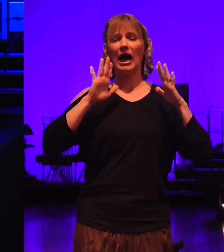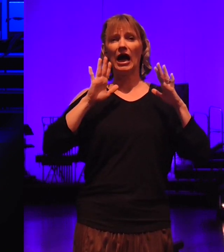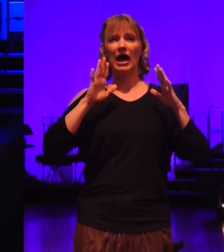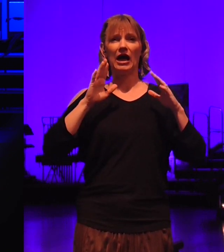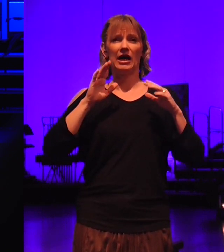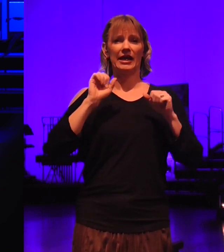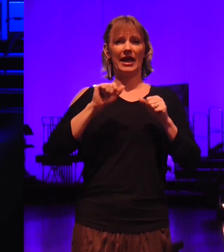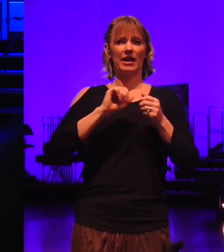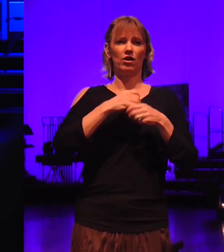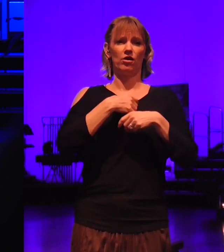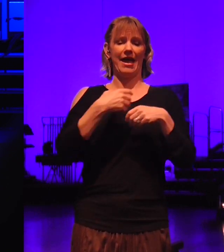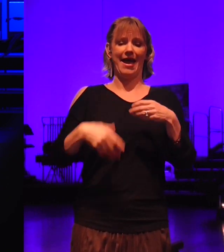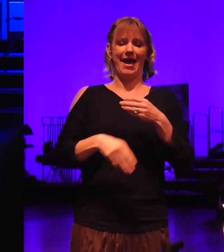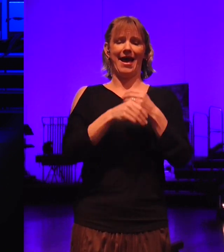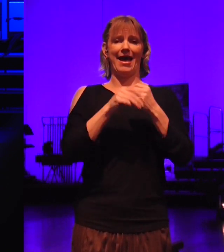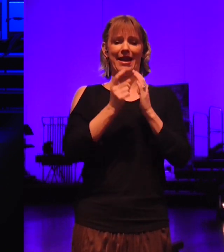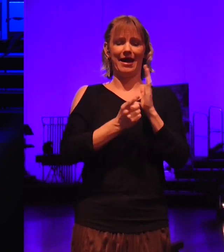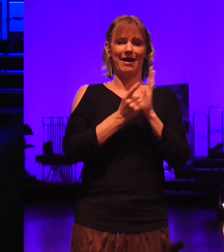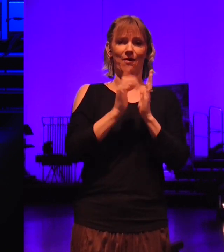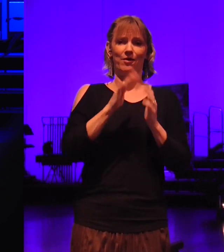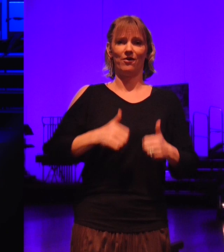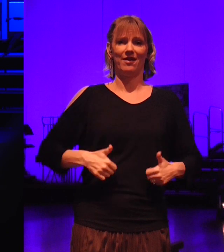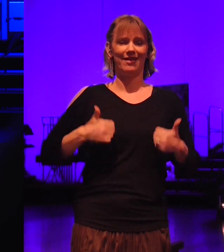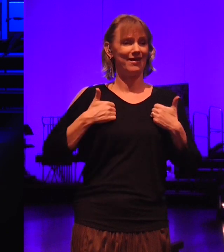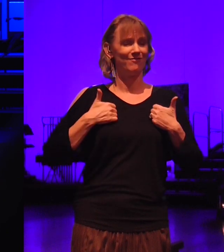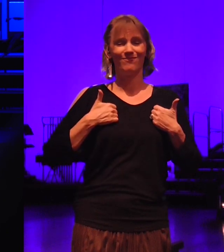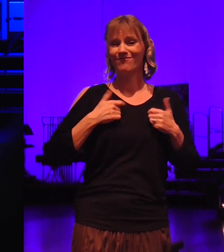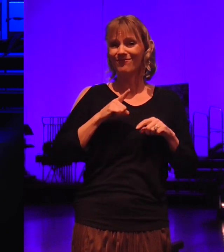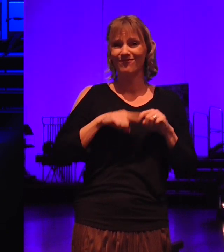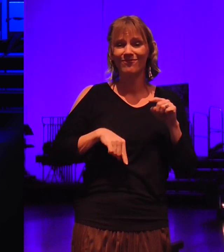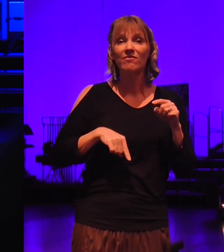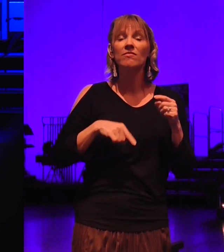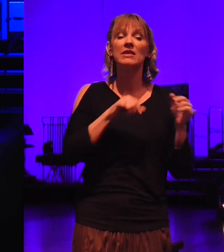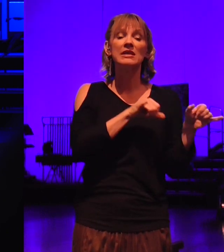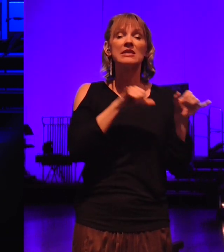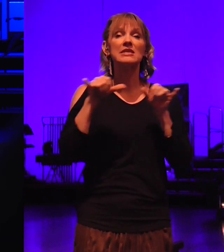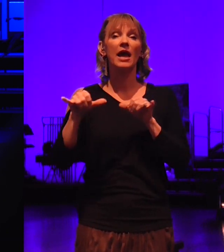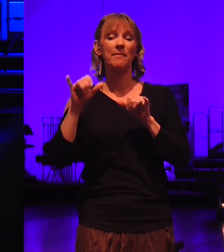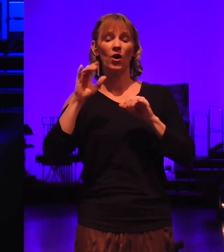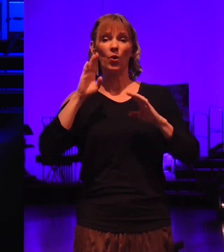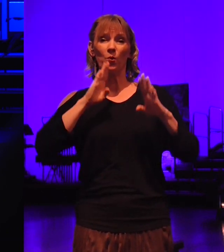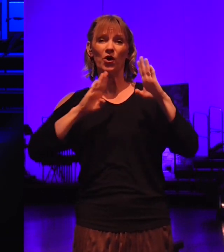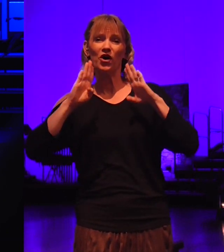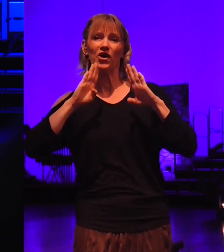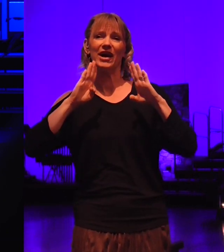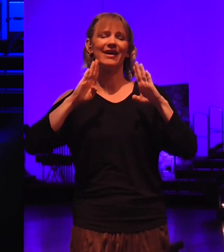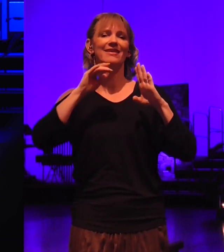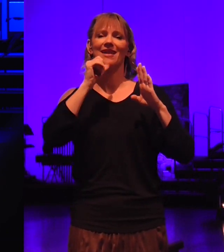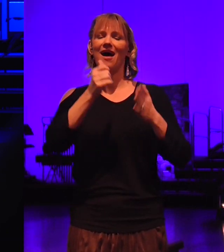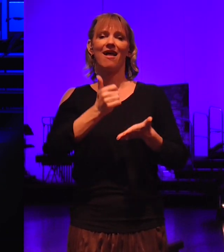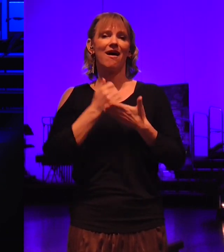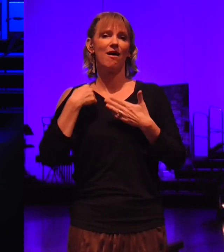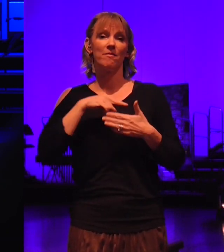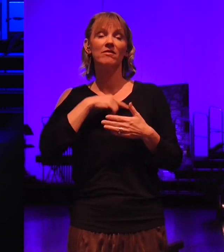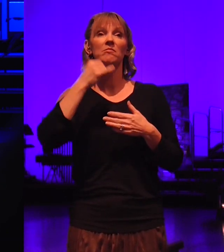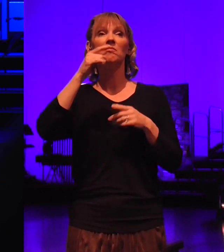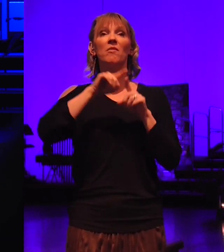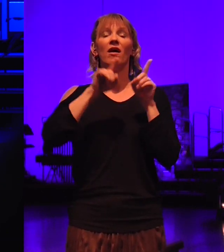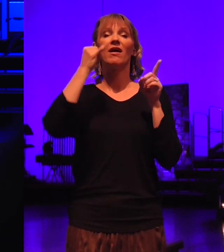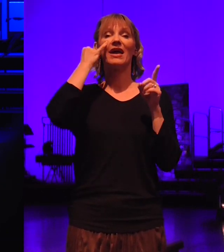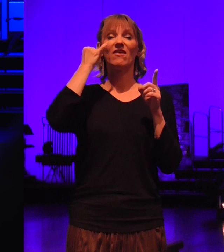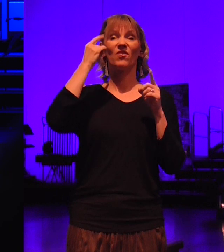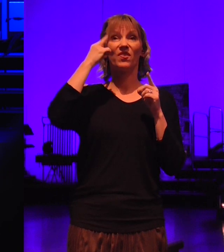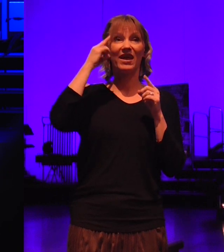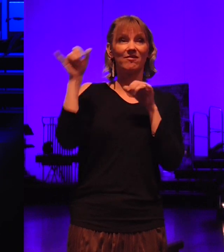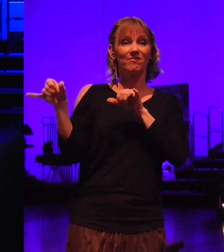his life? In the same way, worry does not help us. But when we think like a garden, only bringing forth the